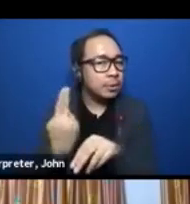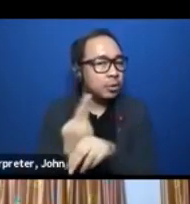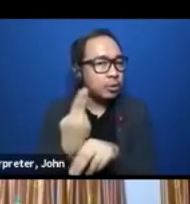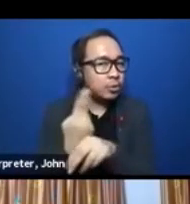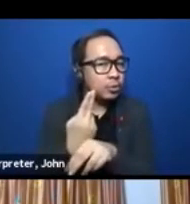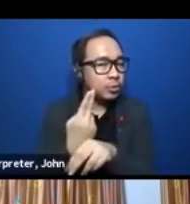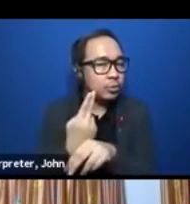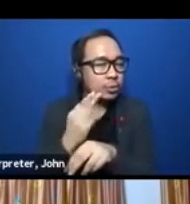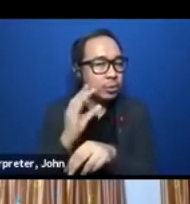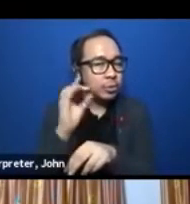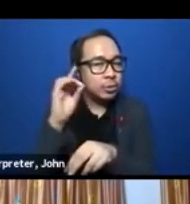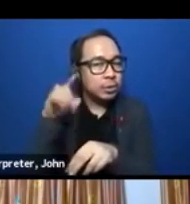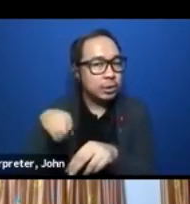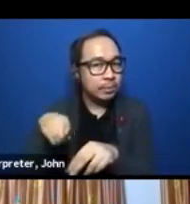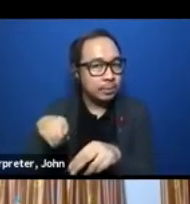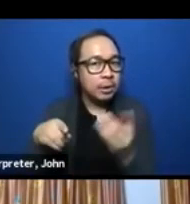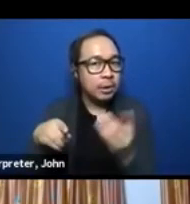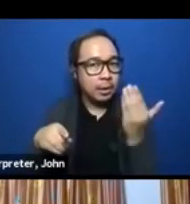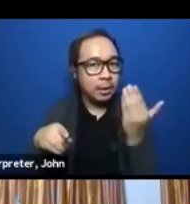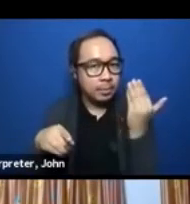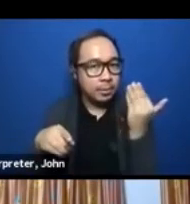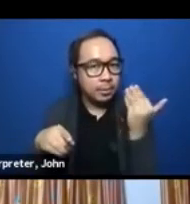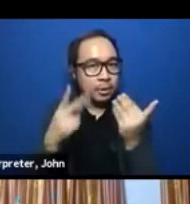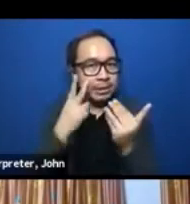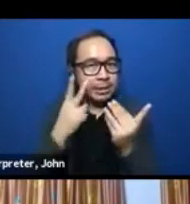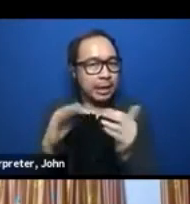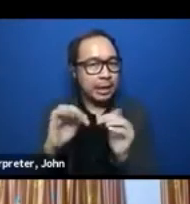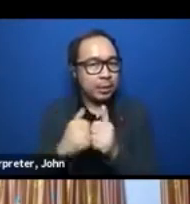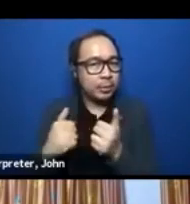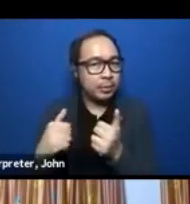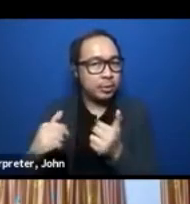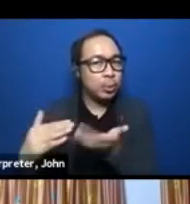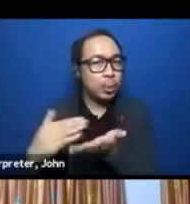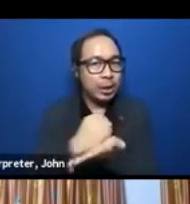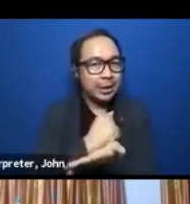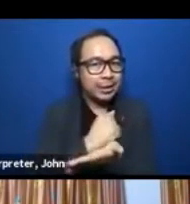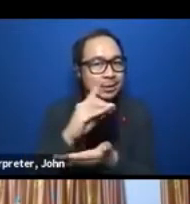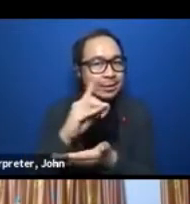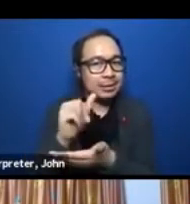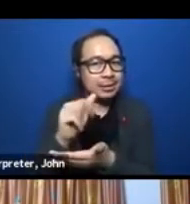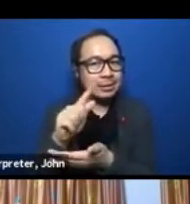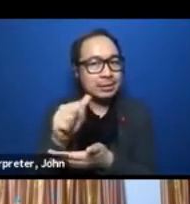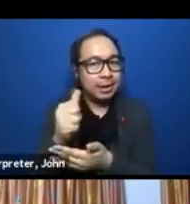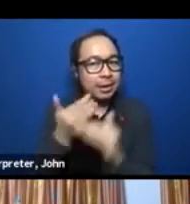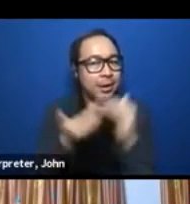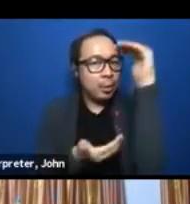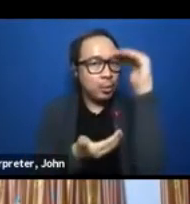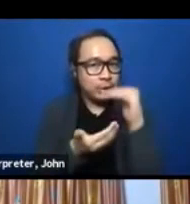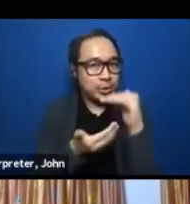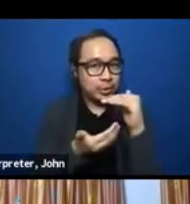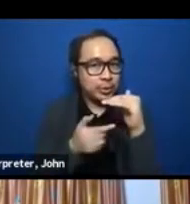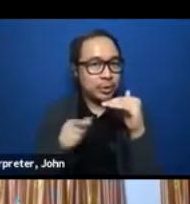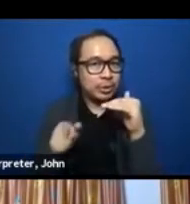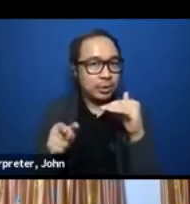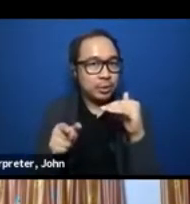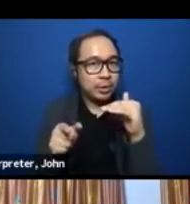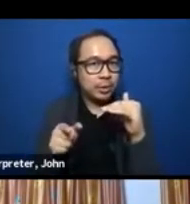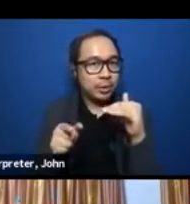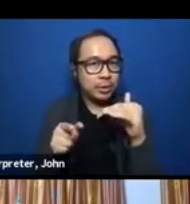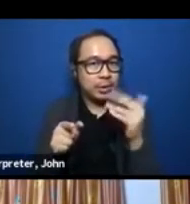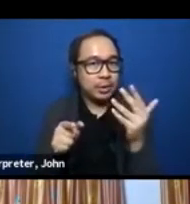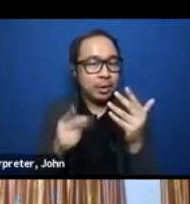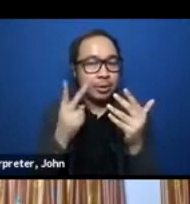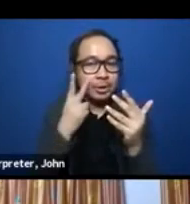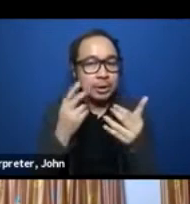collector to collect the data and everything them. We use the former, we use the outreach worker who are currently